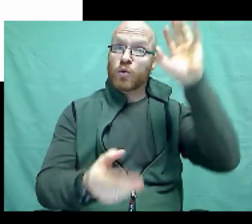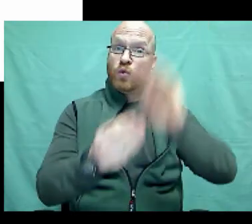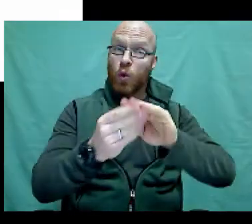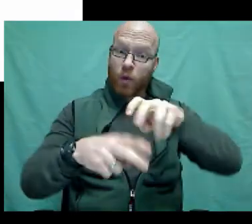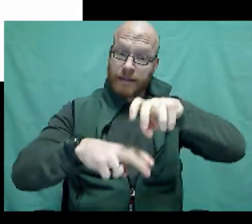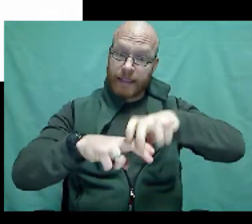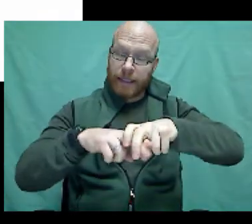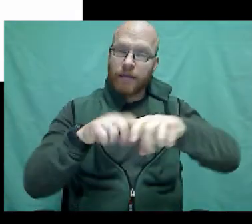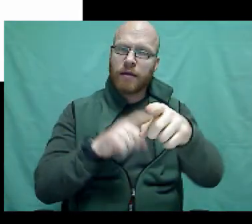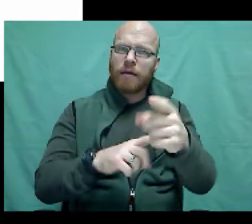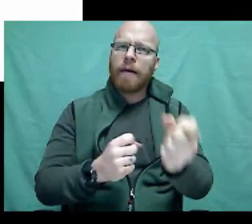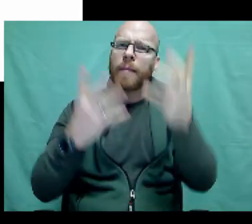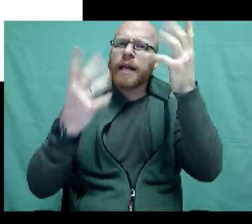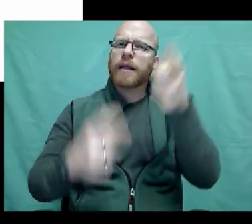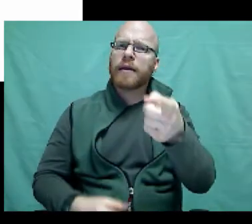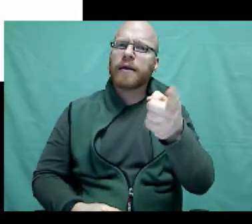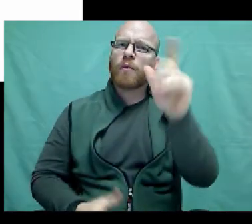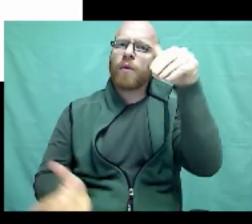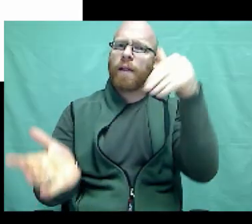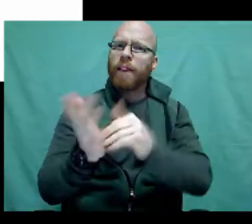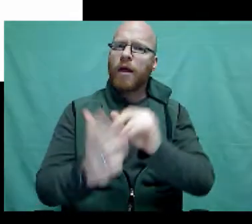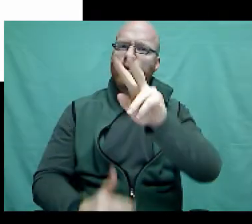Okay. We had